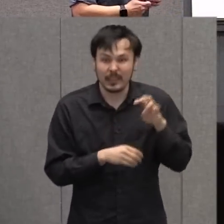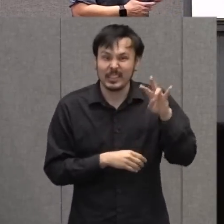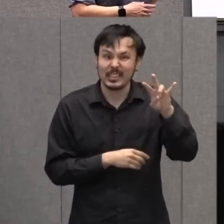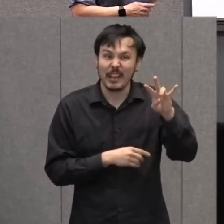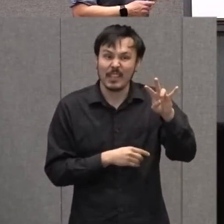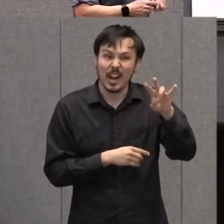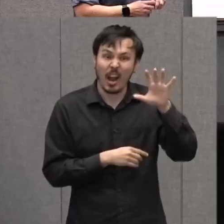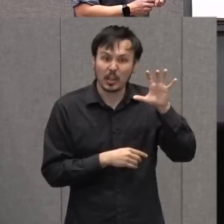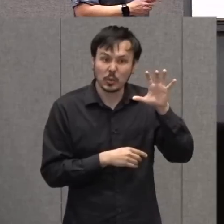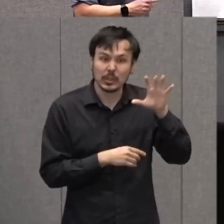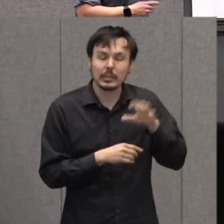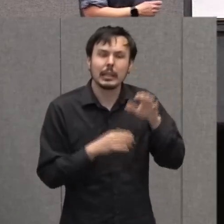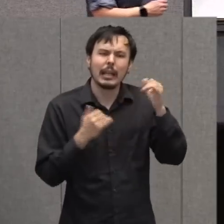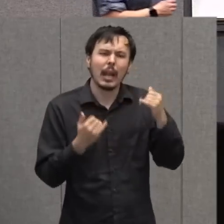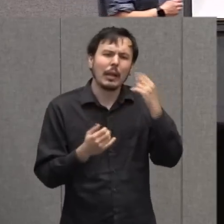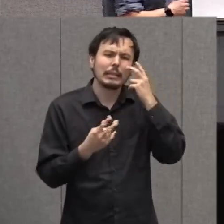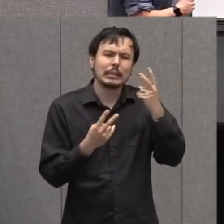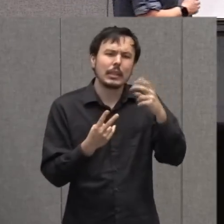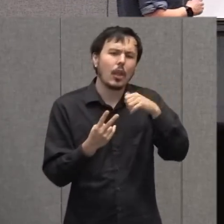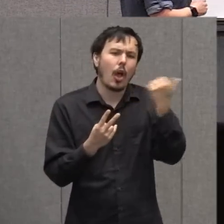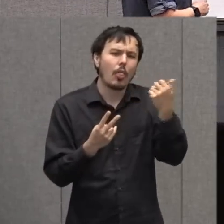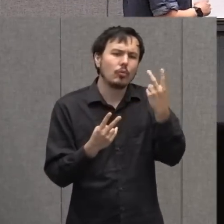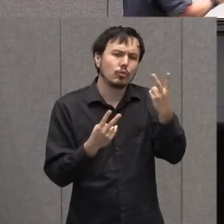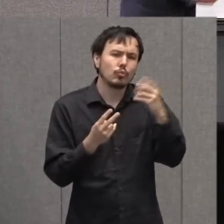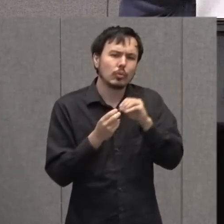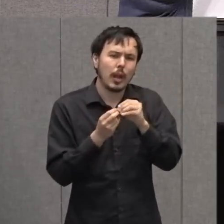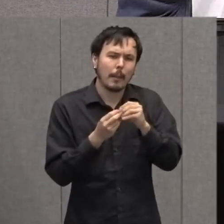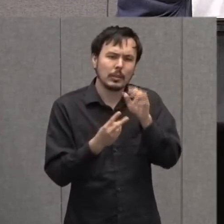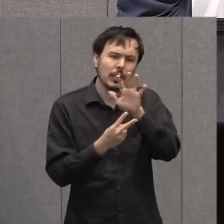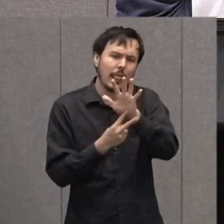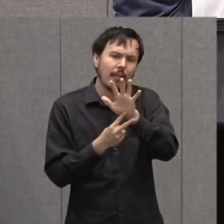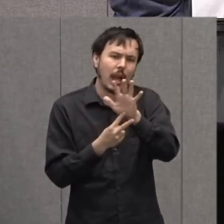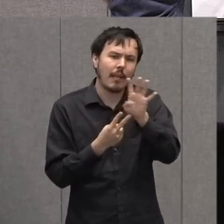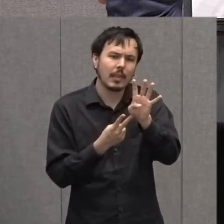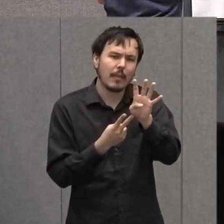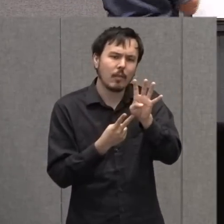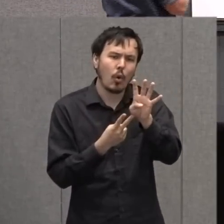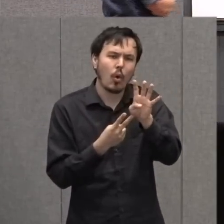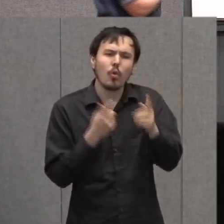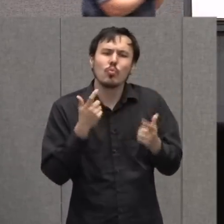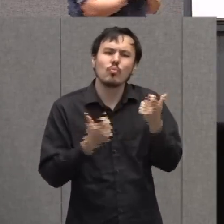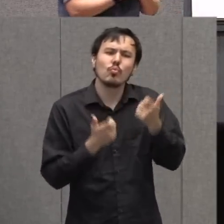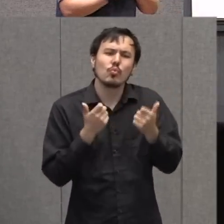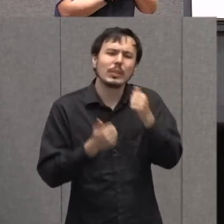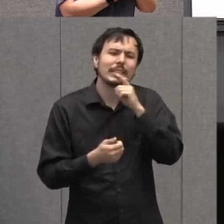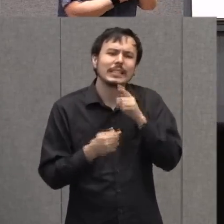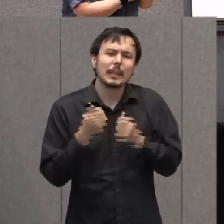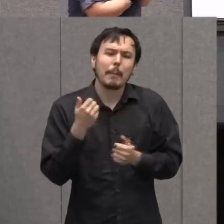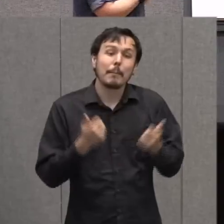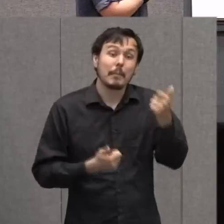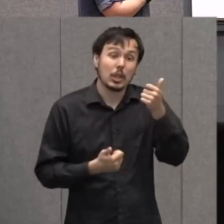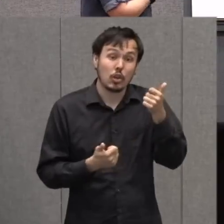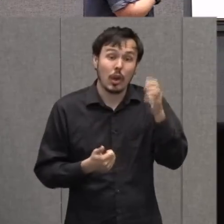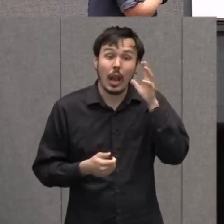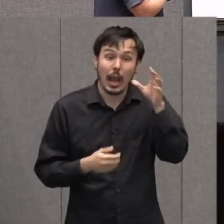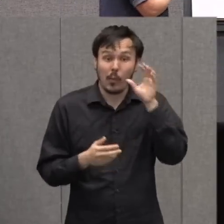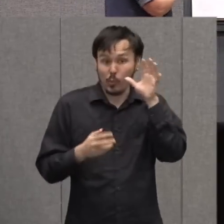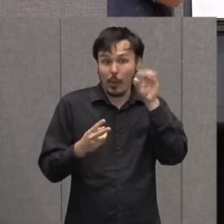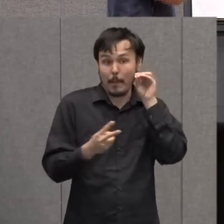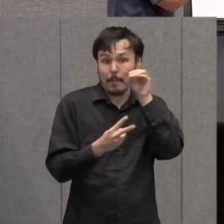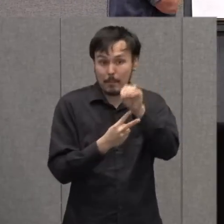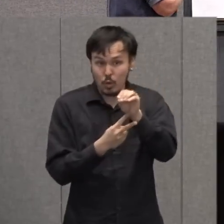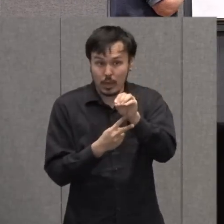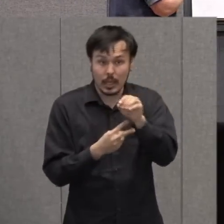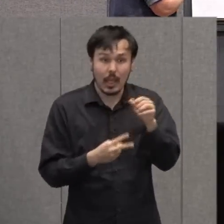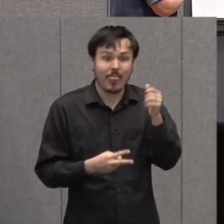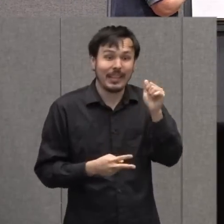700. Now I have to look at those other 2 numbers. I have to look at the 5 and the 4. Which one's bigger? And I'm going to put it in the tens place, right?